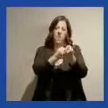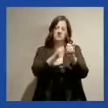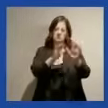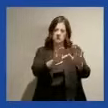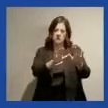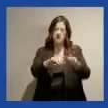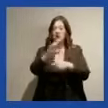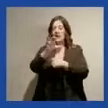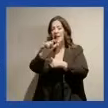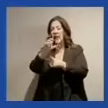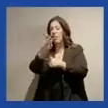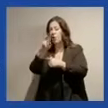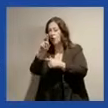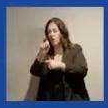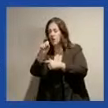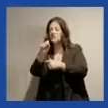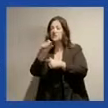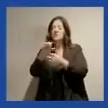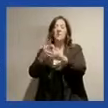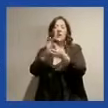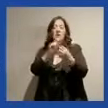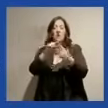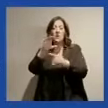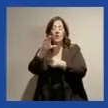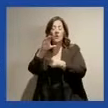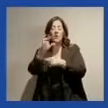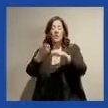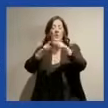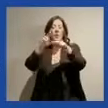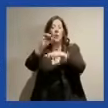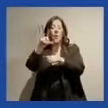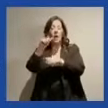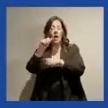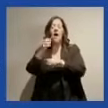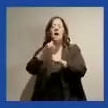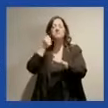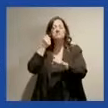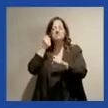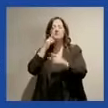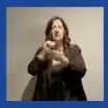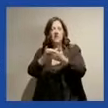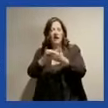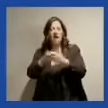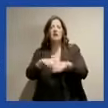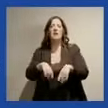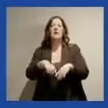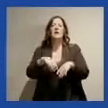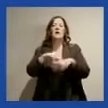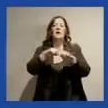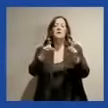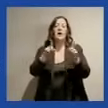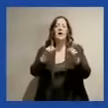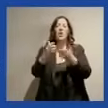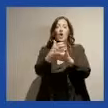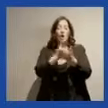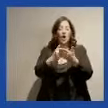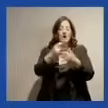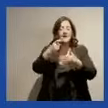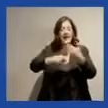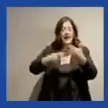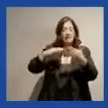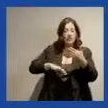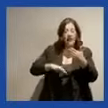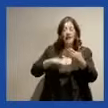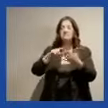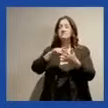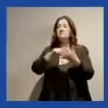the CalWORKs as it relates to the COLAs, wanted to hold the line. Earned Income Tax Credit, I think, is one of the great anti-poverty programs in this nation, the state. I